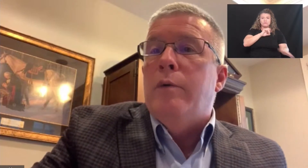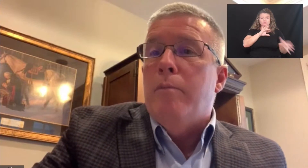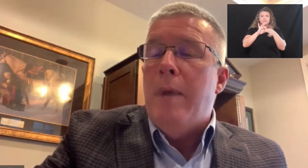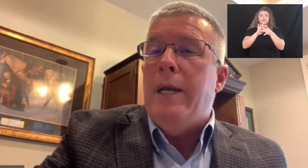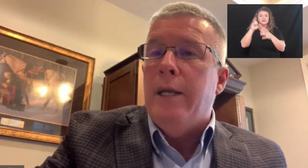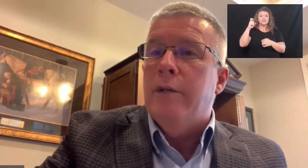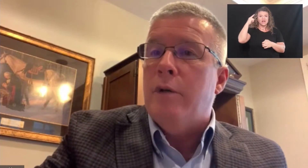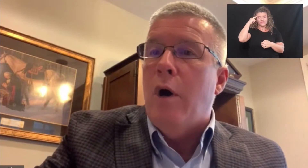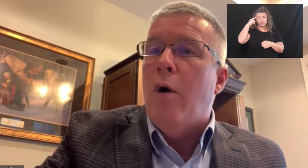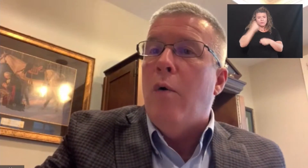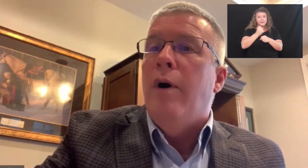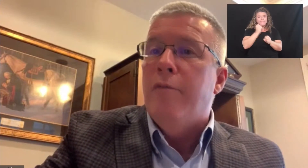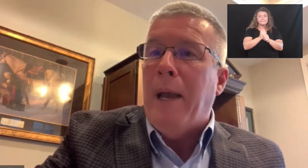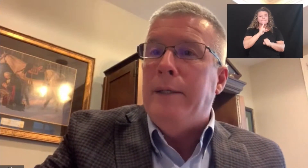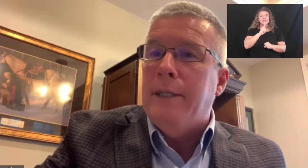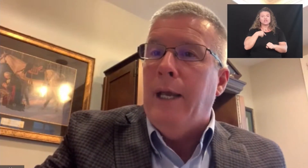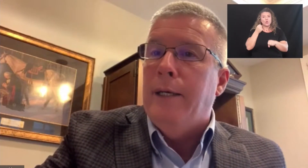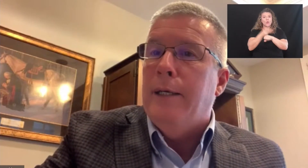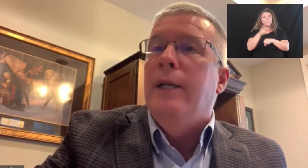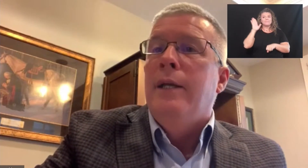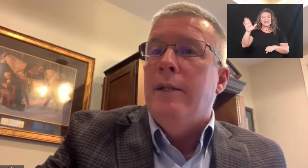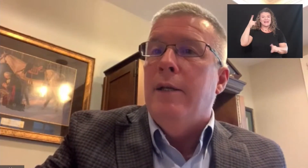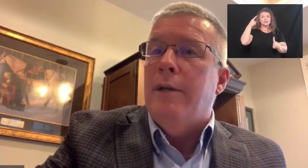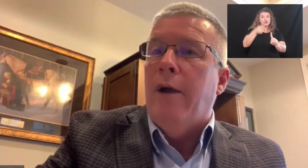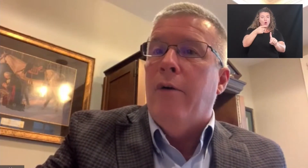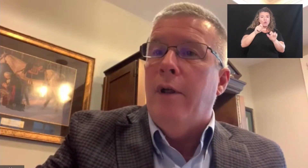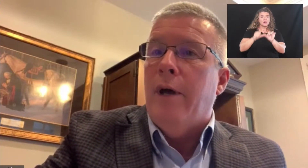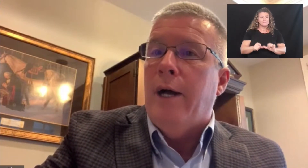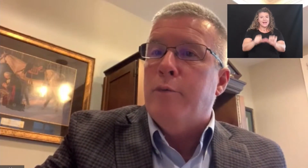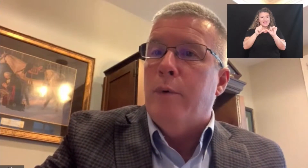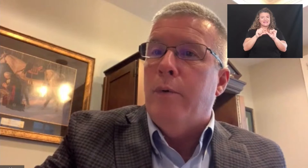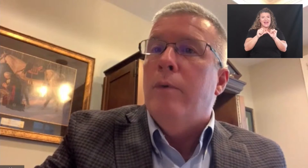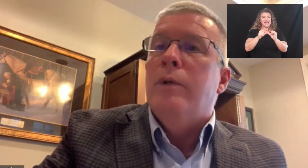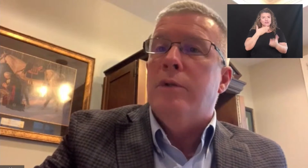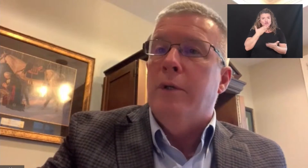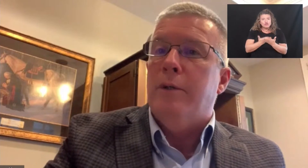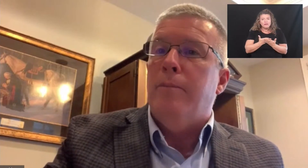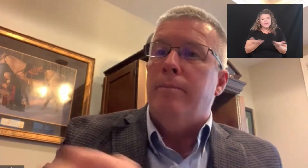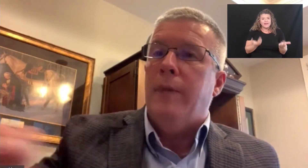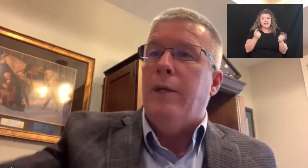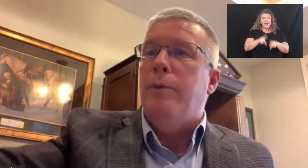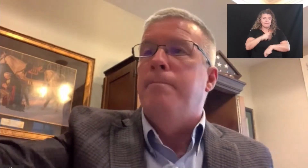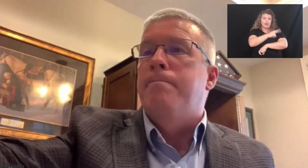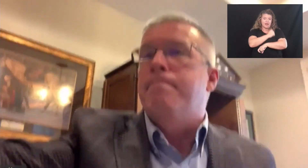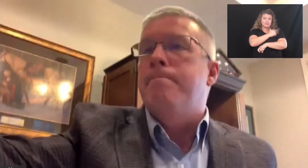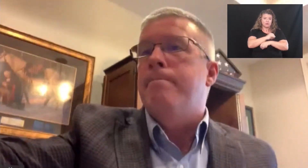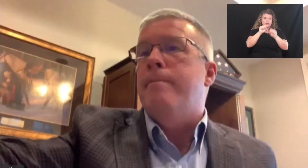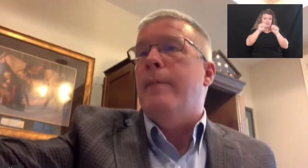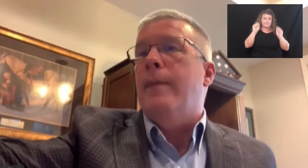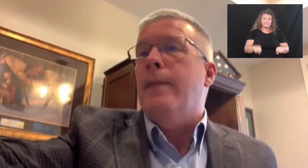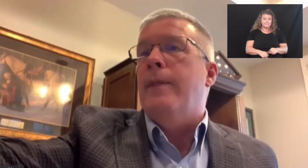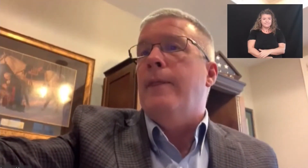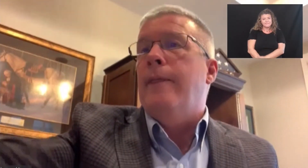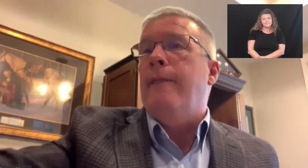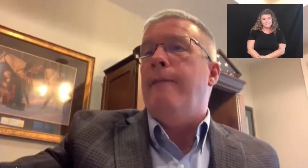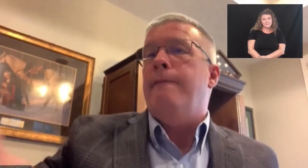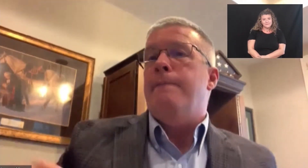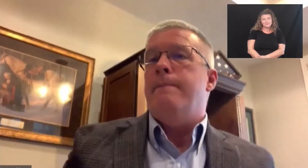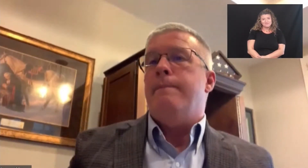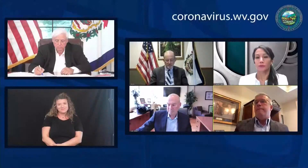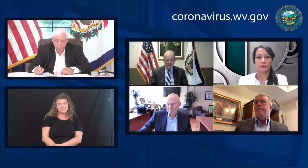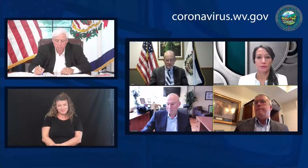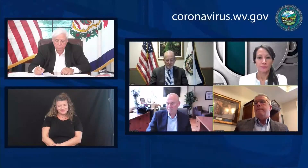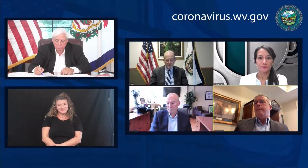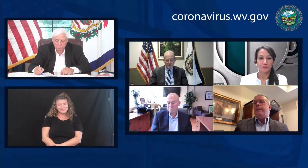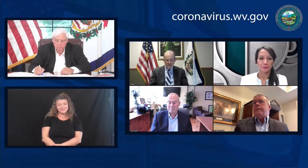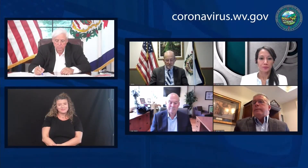that we meet his goal of maintaining the integrity of the hospital system. Thank you. All